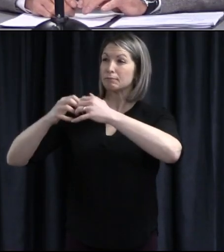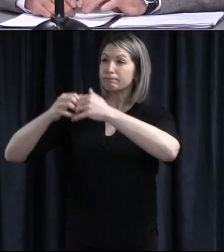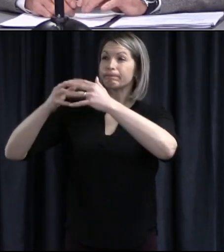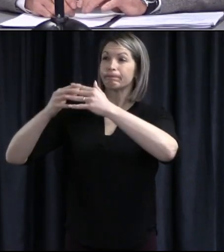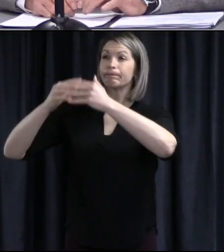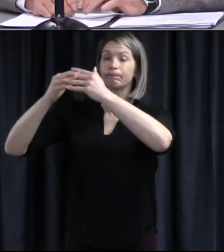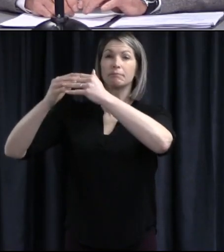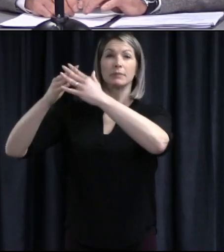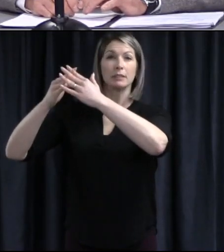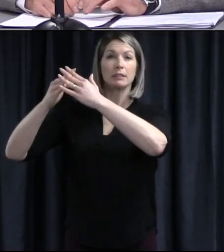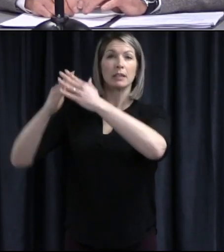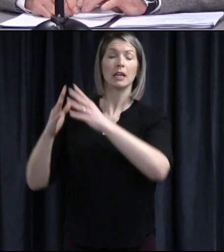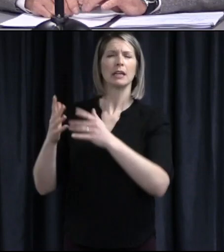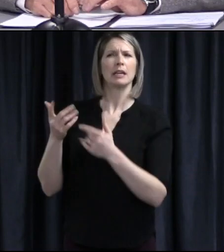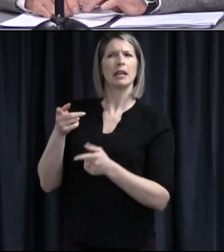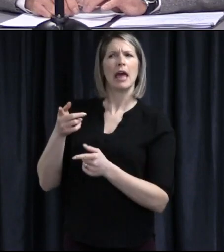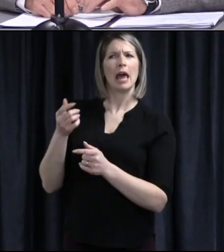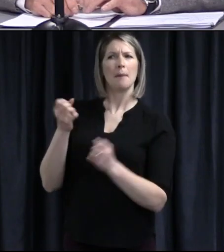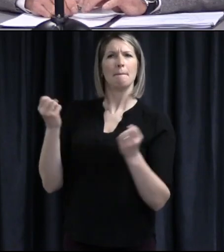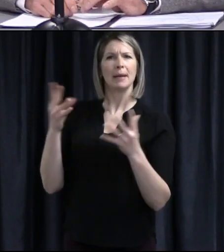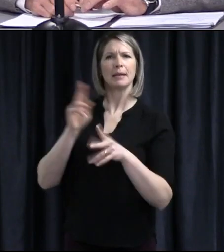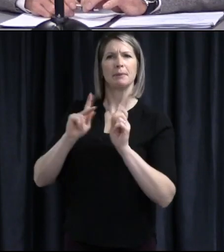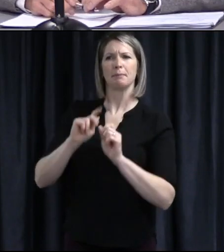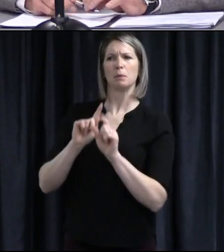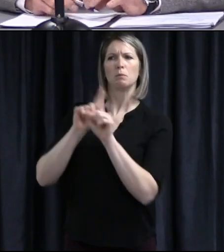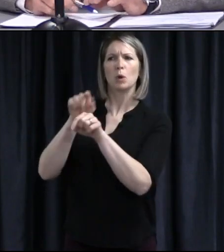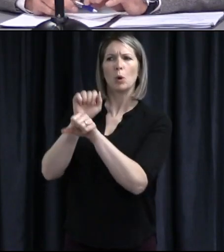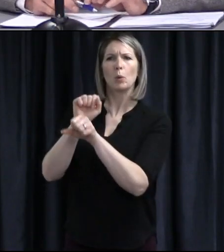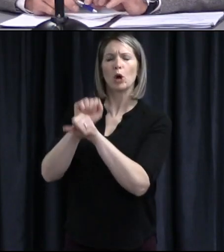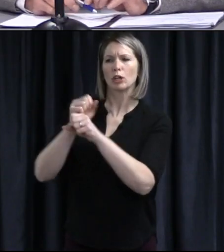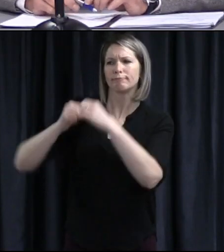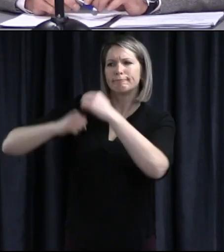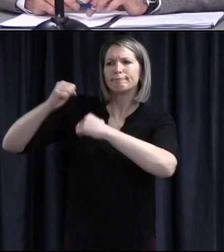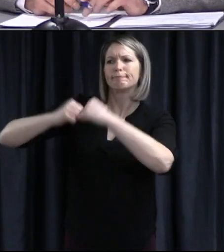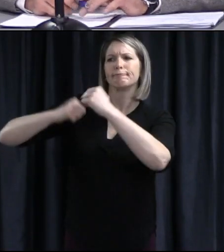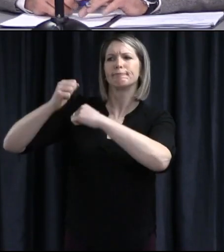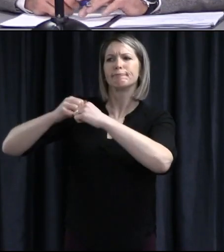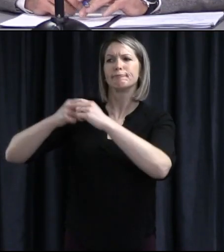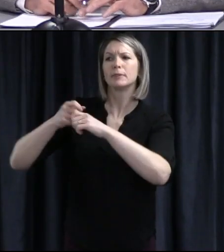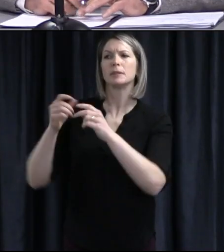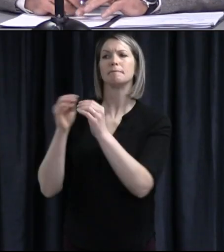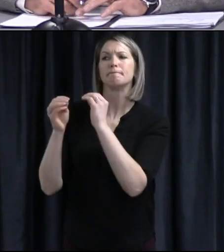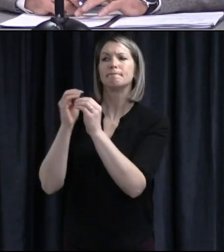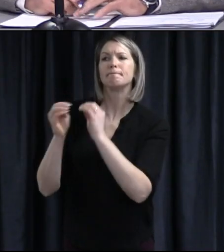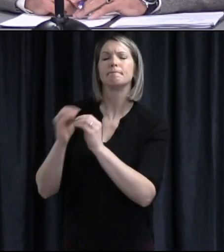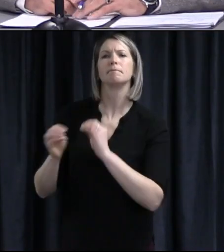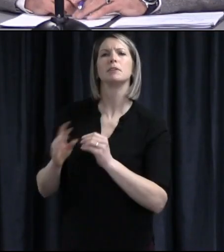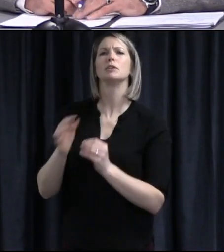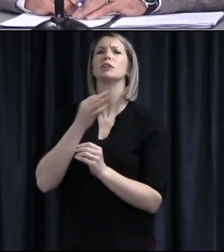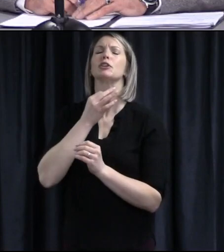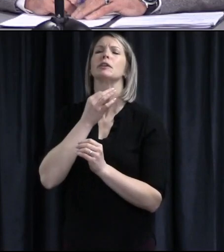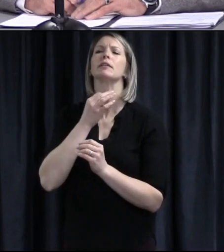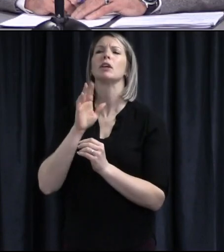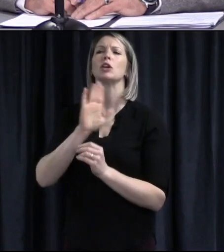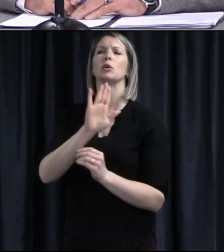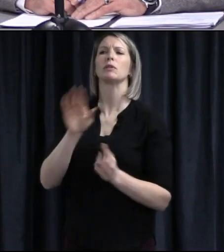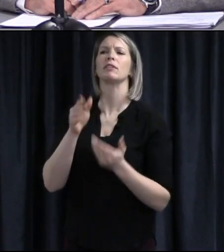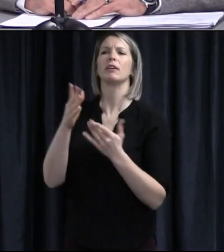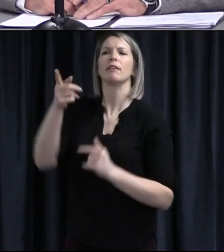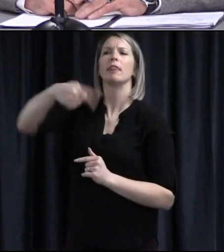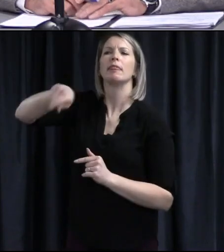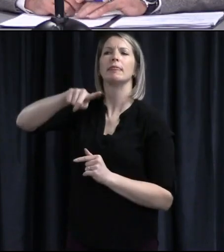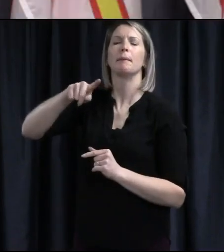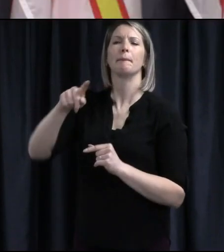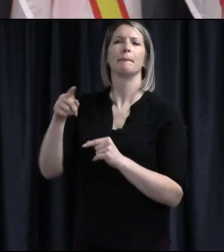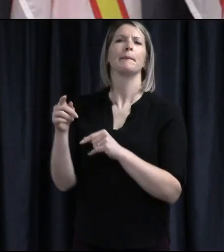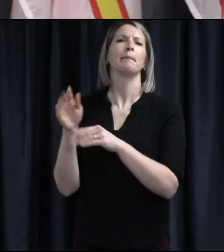large group of people all getting together on this site every day. How much of a risk is it, and what would your advice be to workers who are concerned about that?